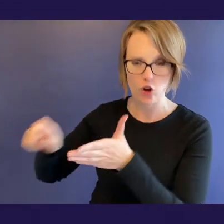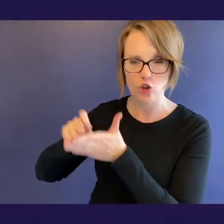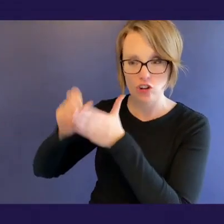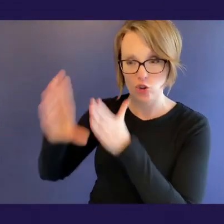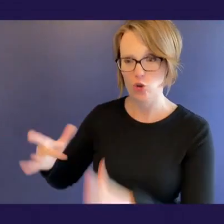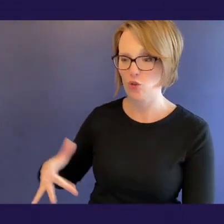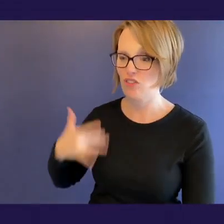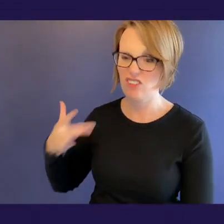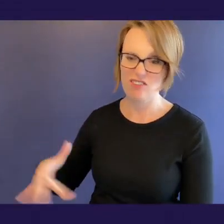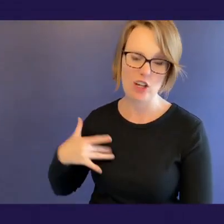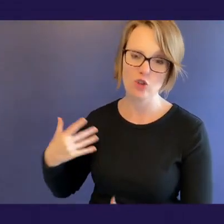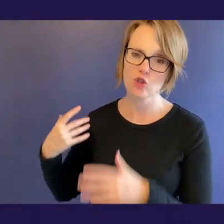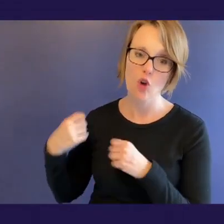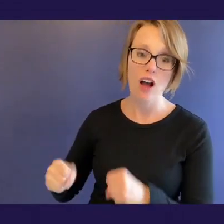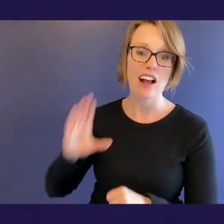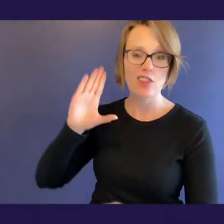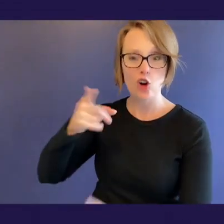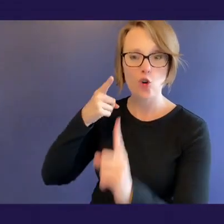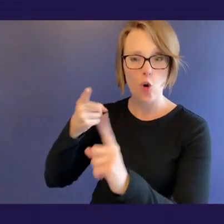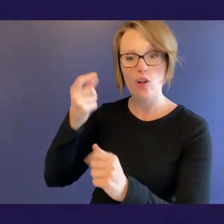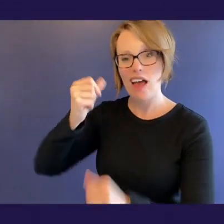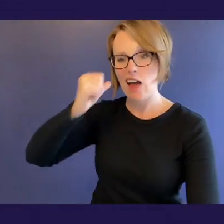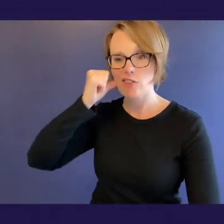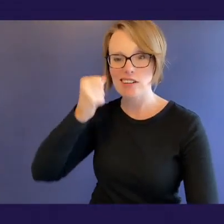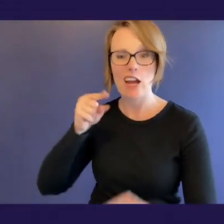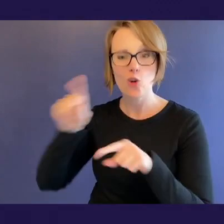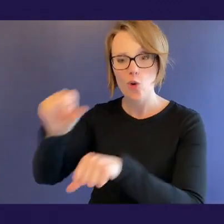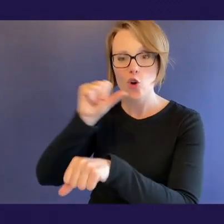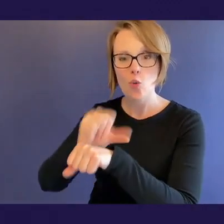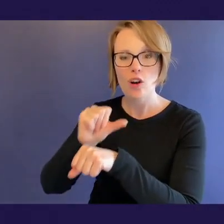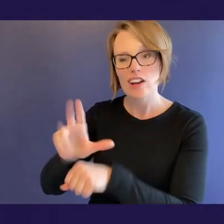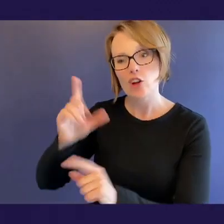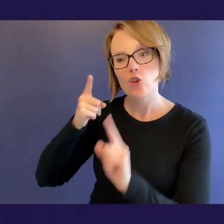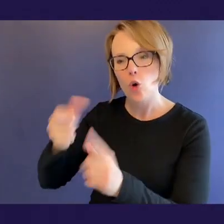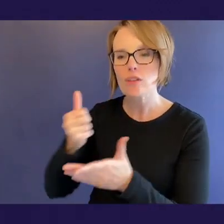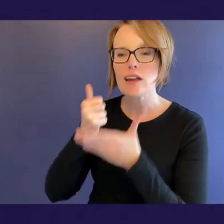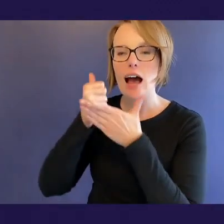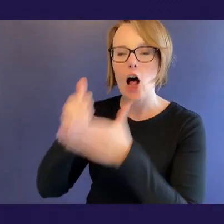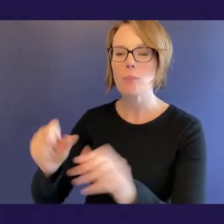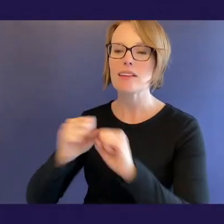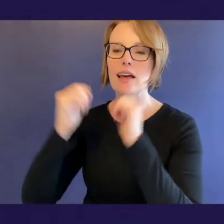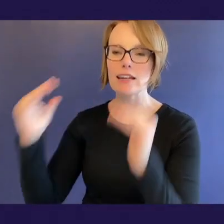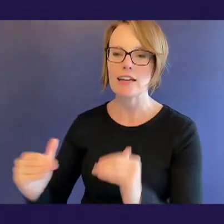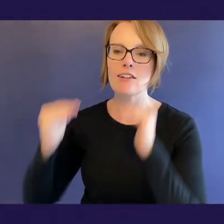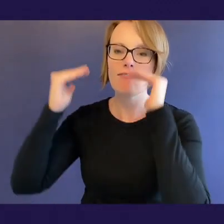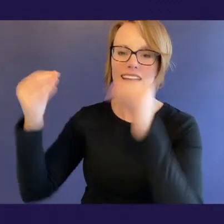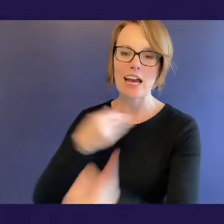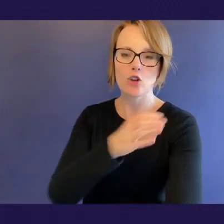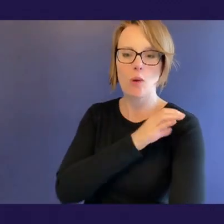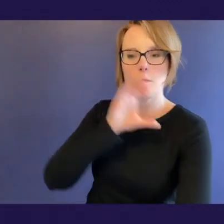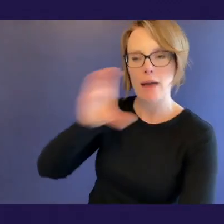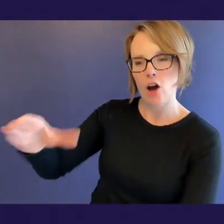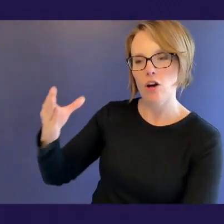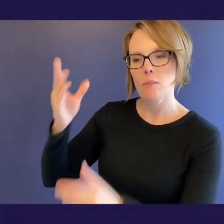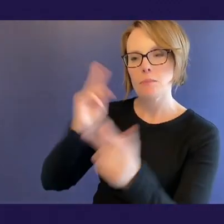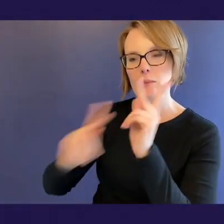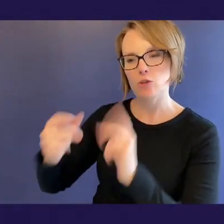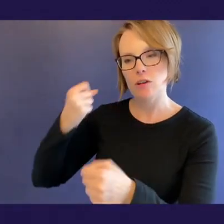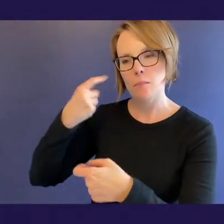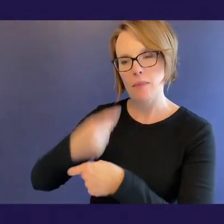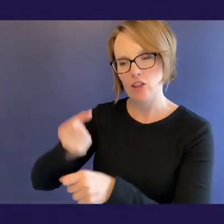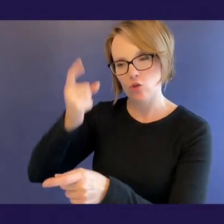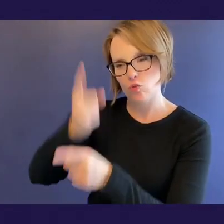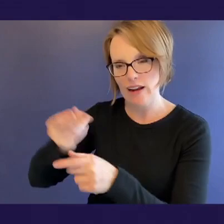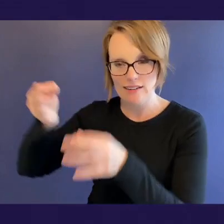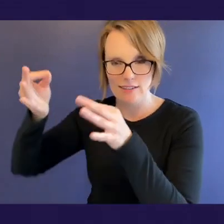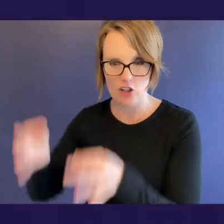go to work is to advance society and to help people, empower people, give people the information they need for good decision making, just as